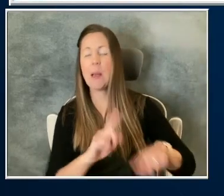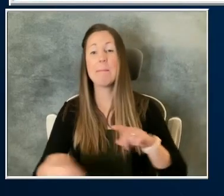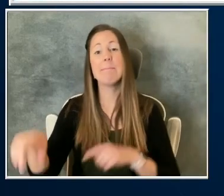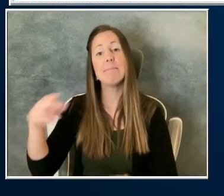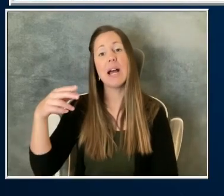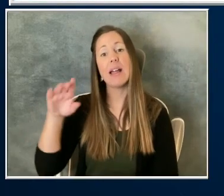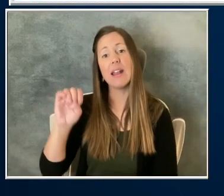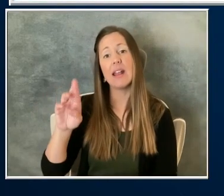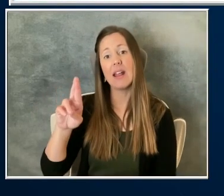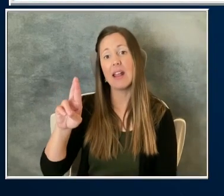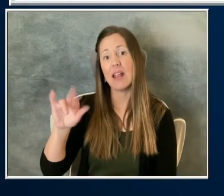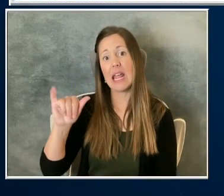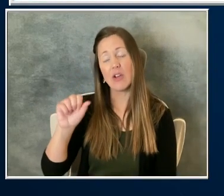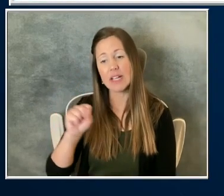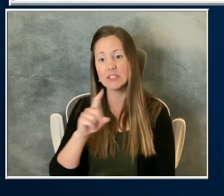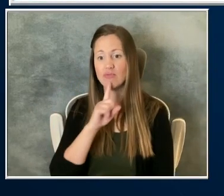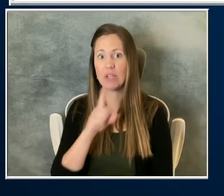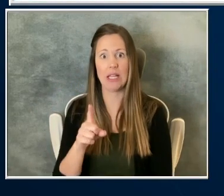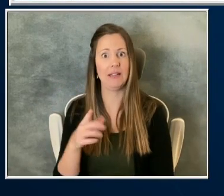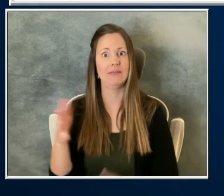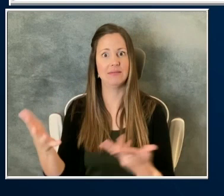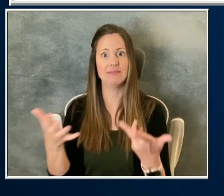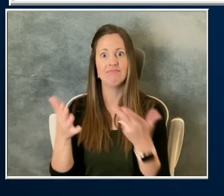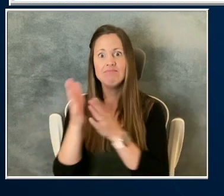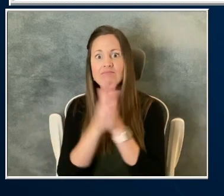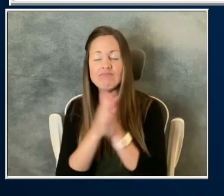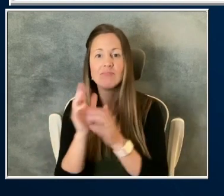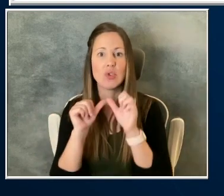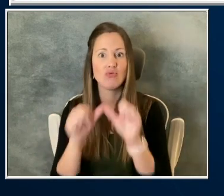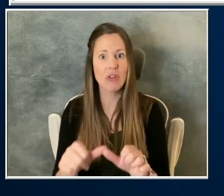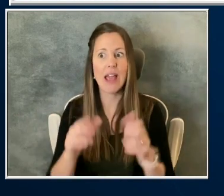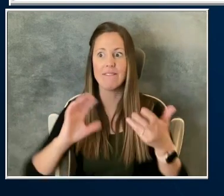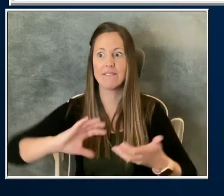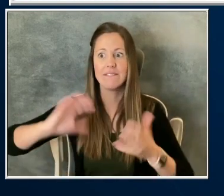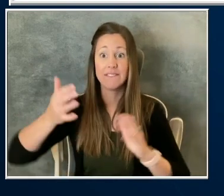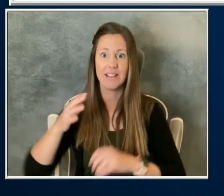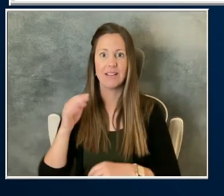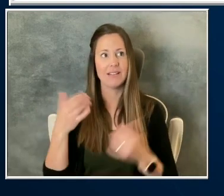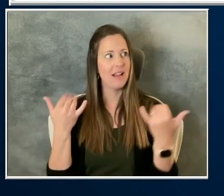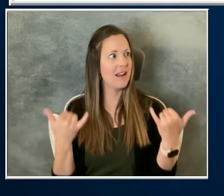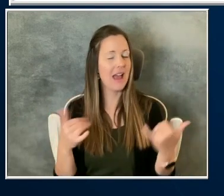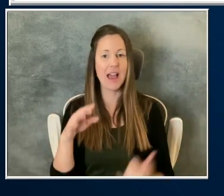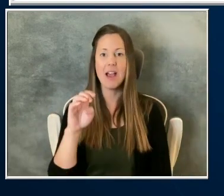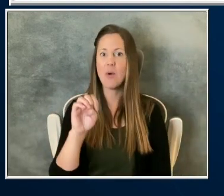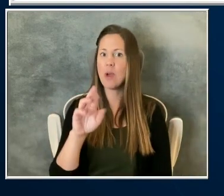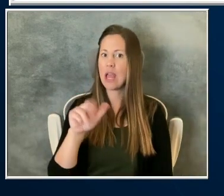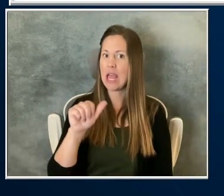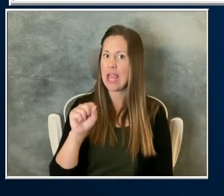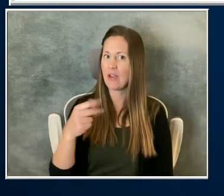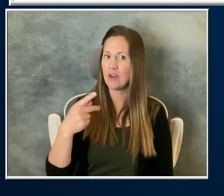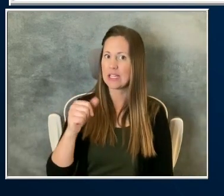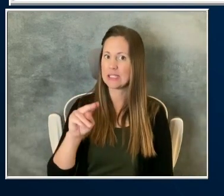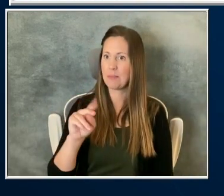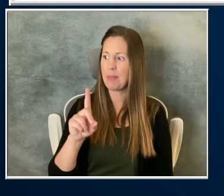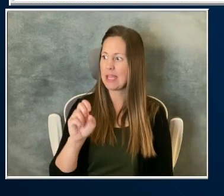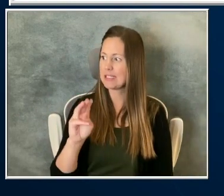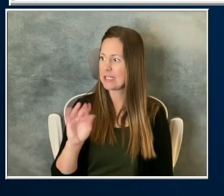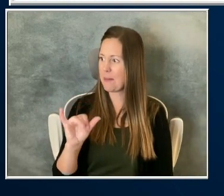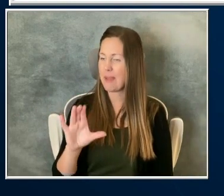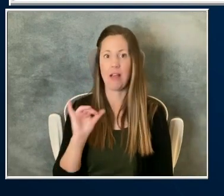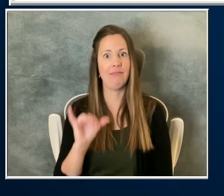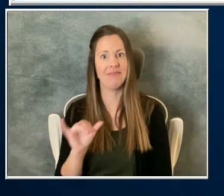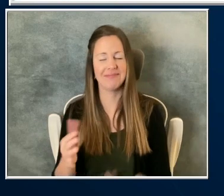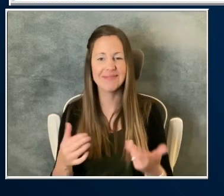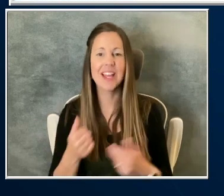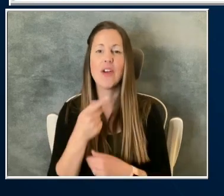I think somebody had fun naming that around COVID. This is the Eris pandemic then. How about that? It is, strife and discord. Okay, you saw a couple of new studies looking into the